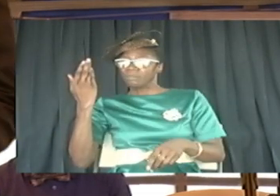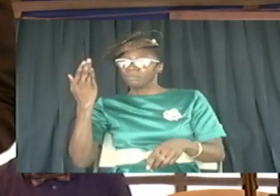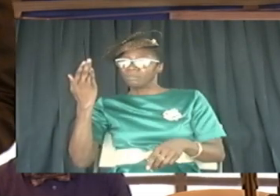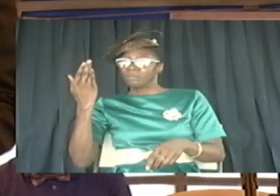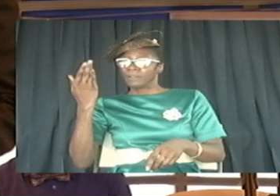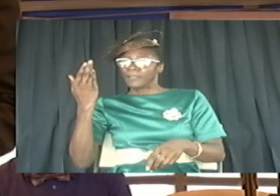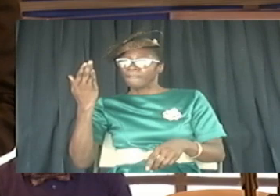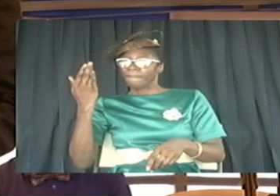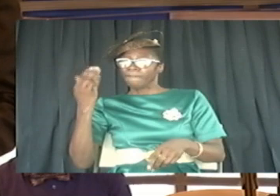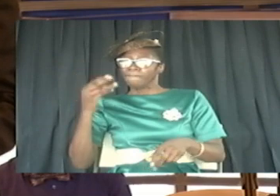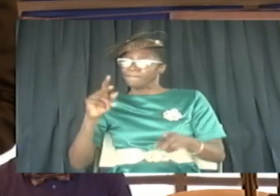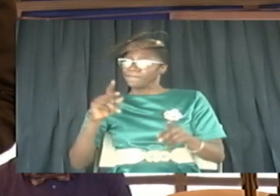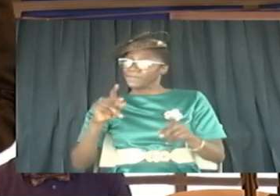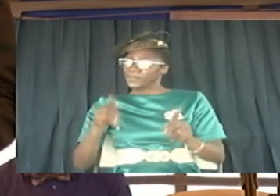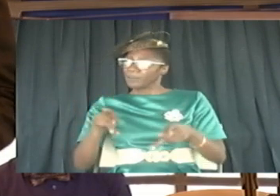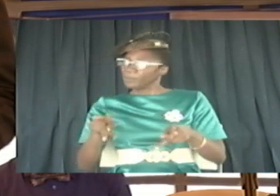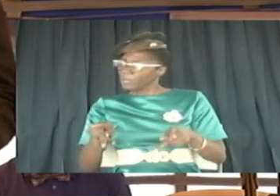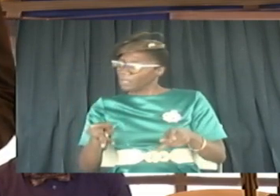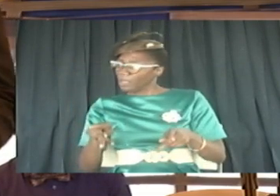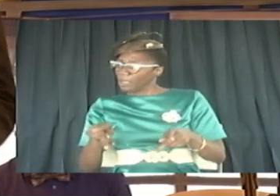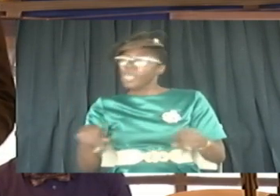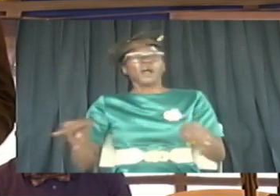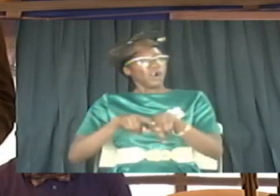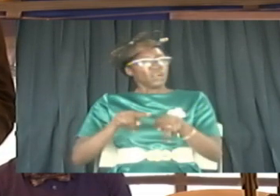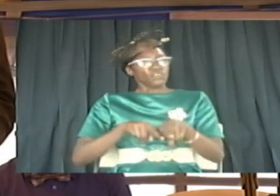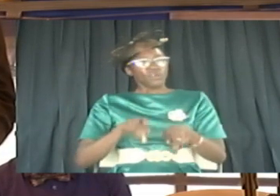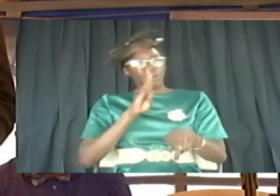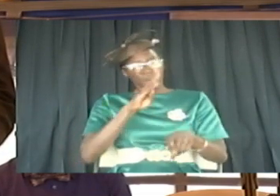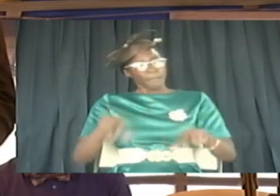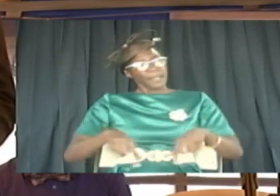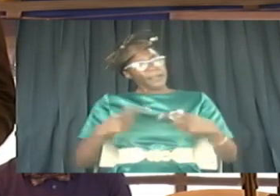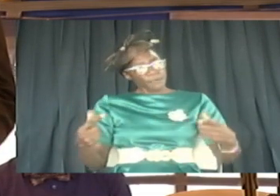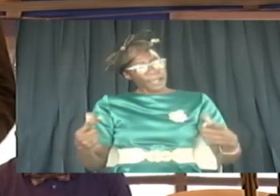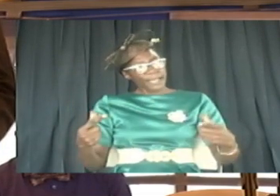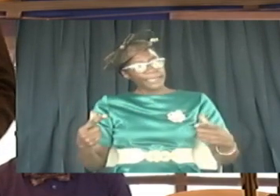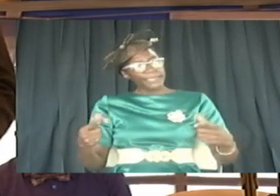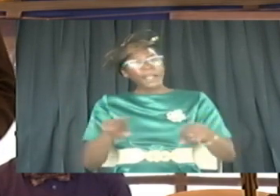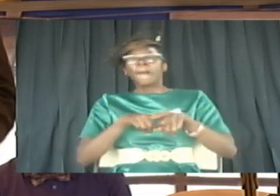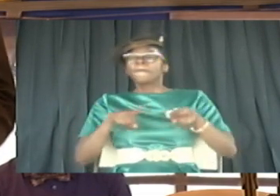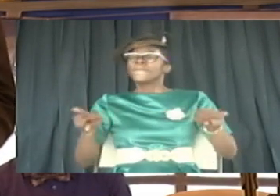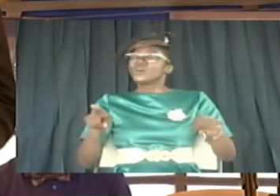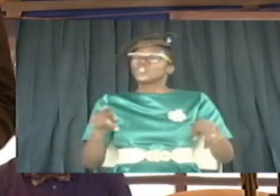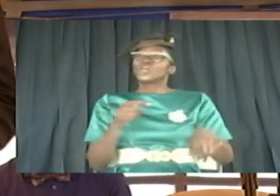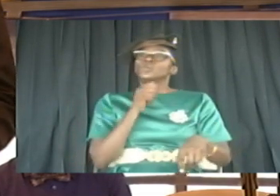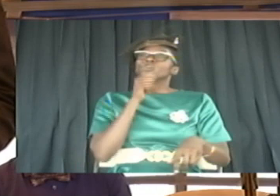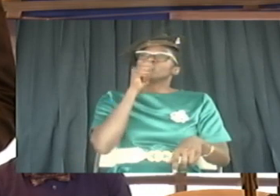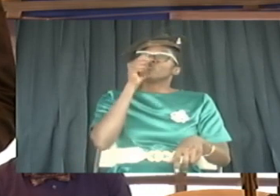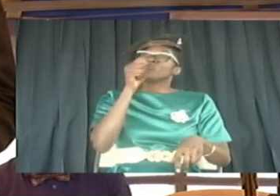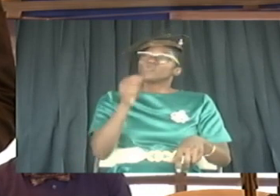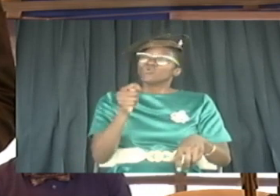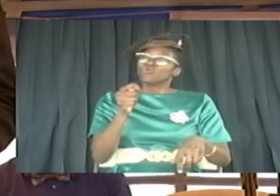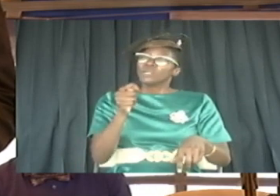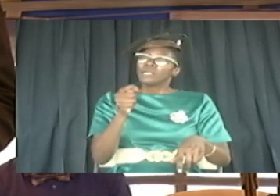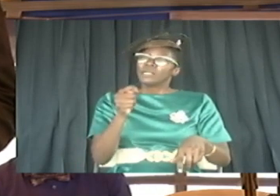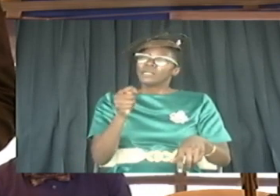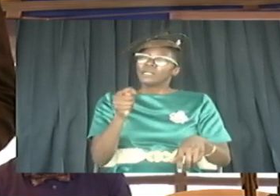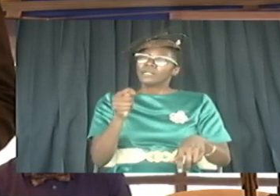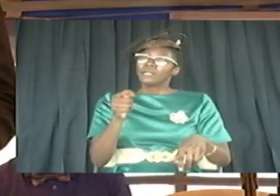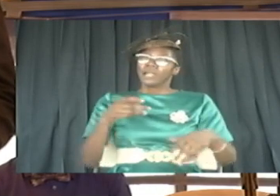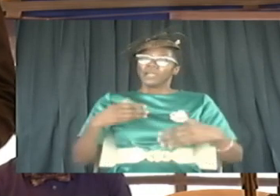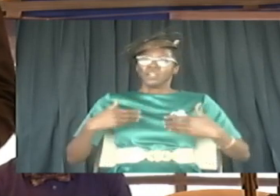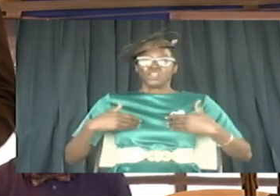and he also shall be great. But truly, his younger